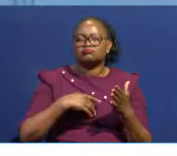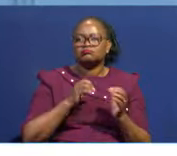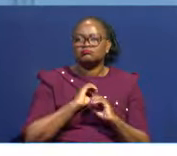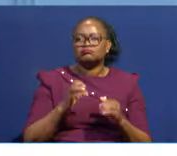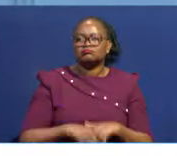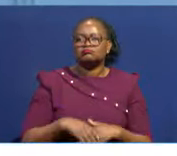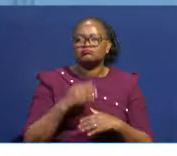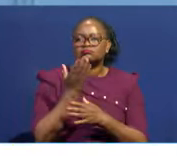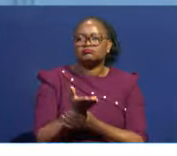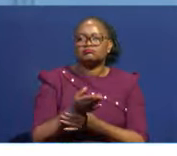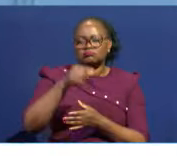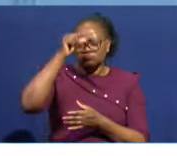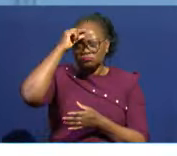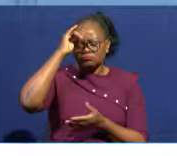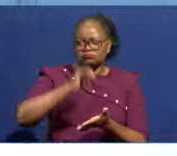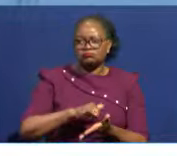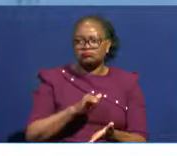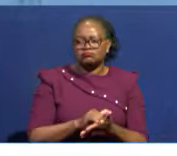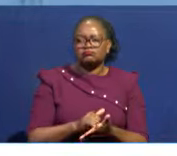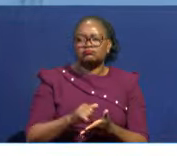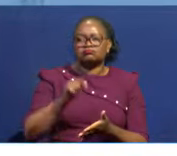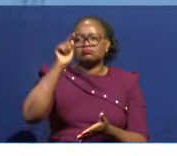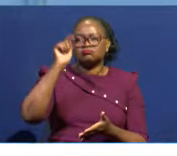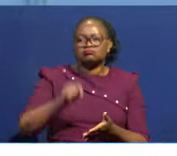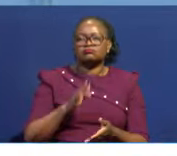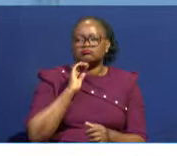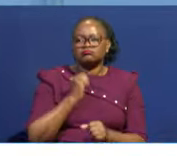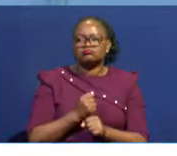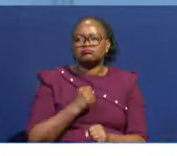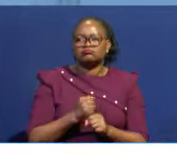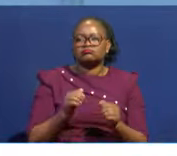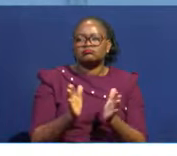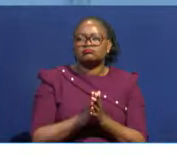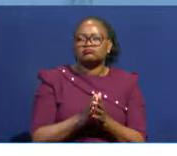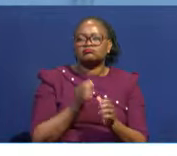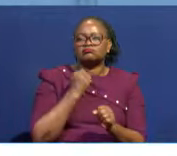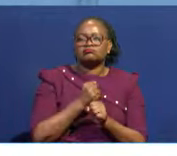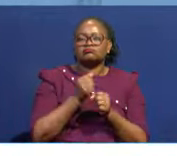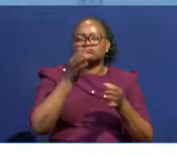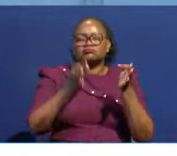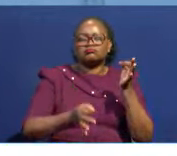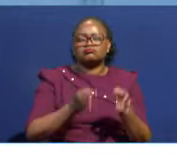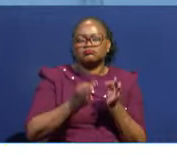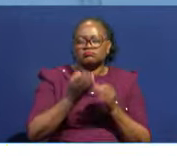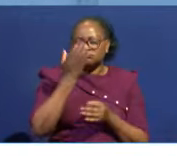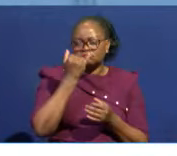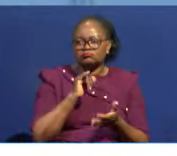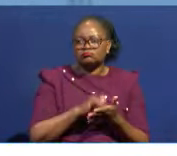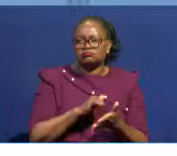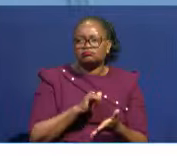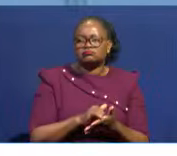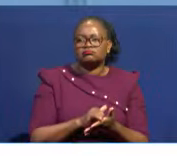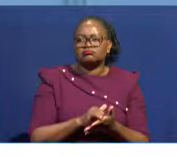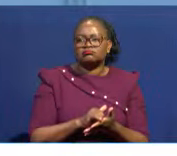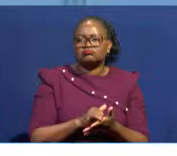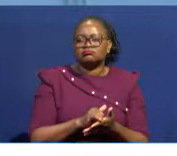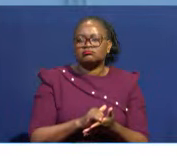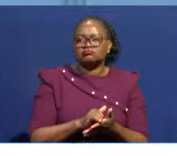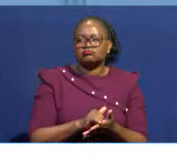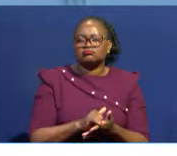serikali ni haki iweze kutendeka, like wafanye justice, because that man shot our